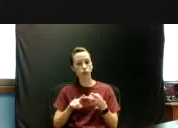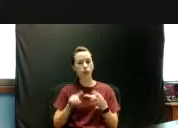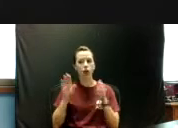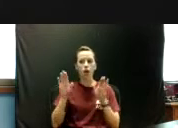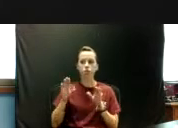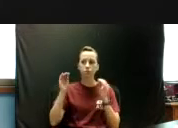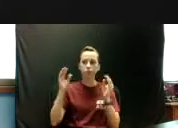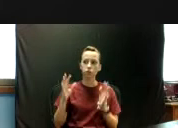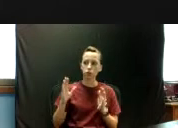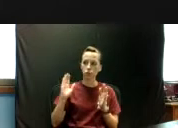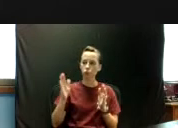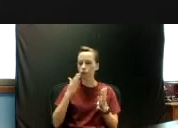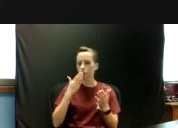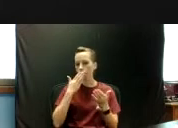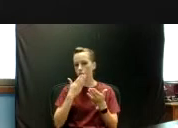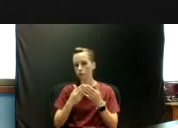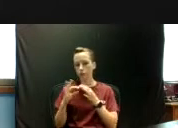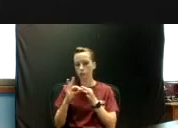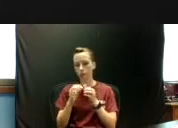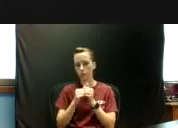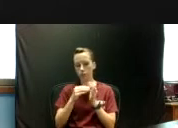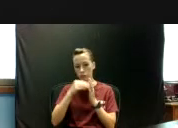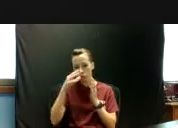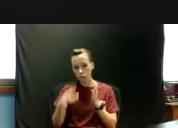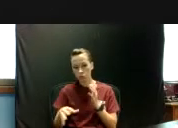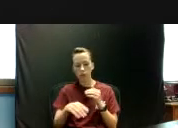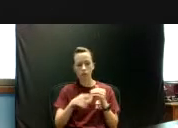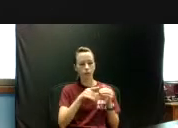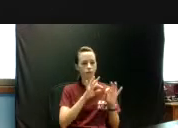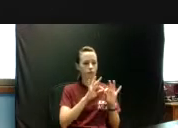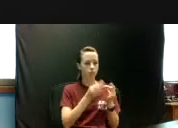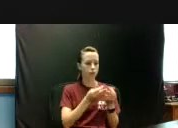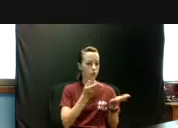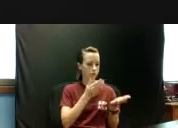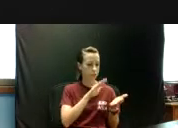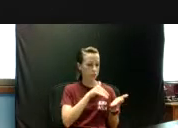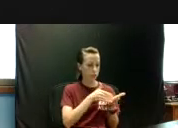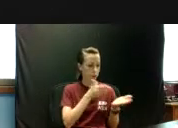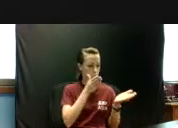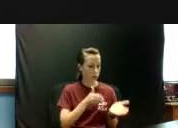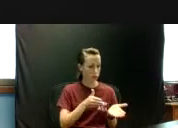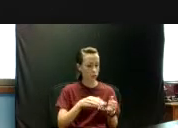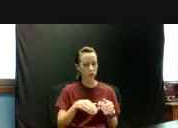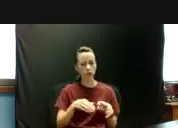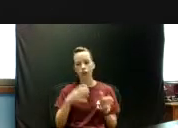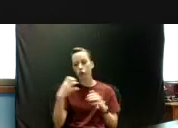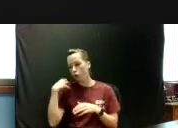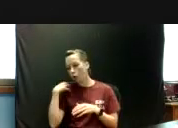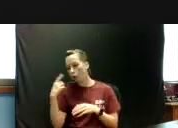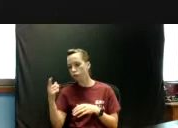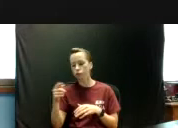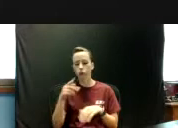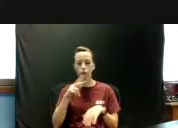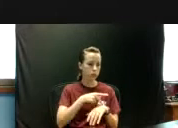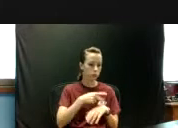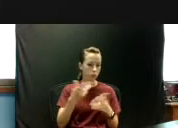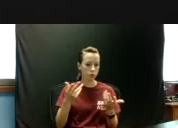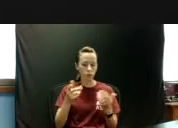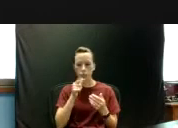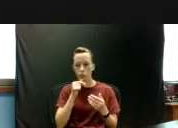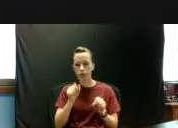their kids, or that family youth service center person, or that coach or assistant principal or other adult who can help. Students